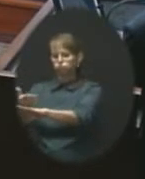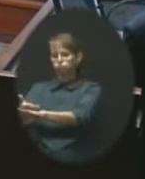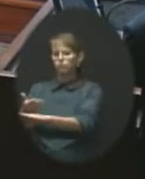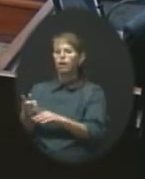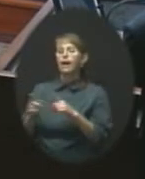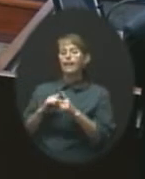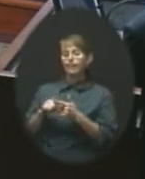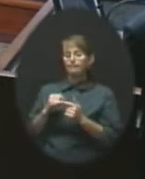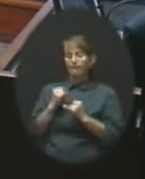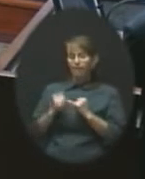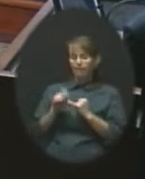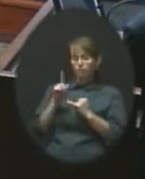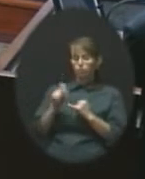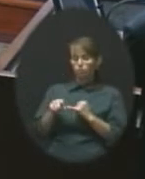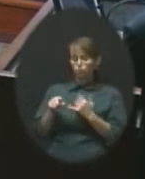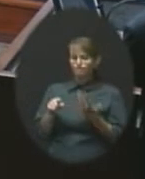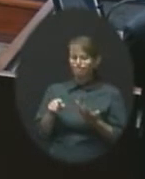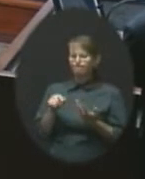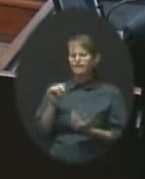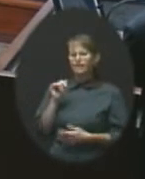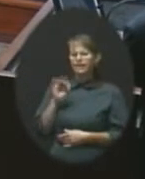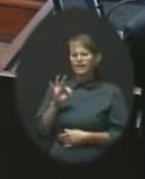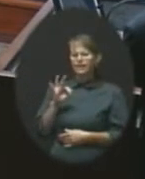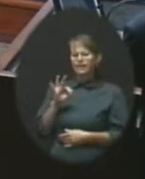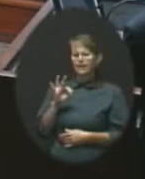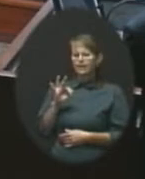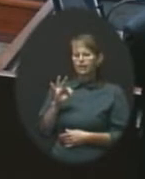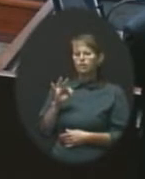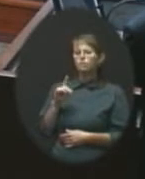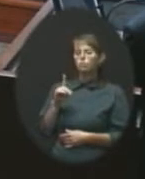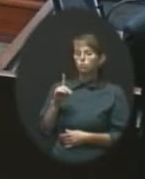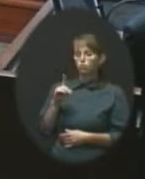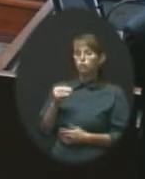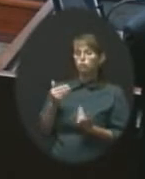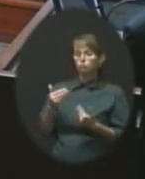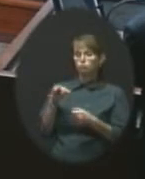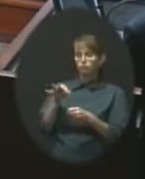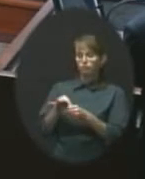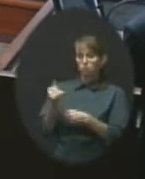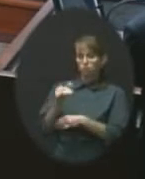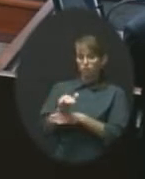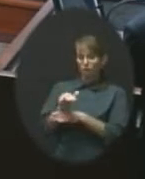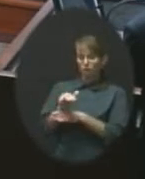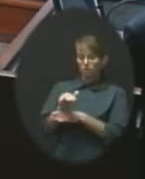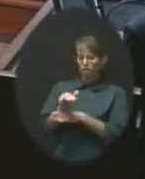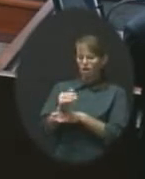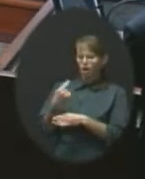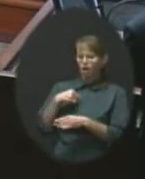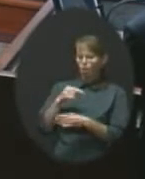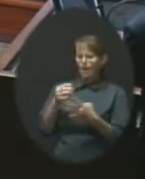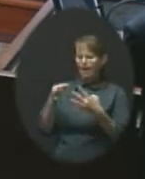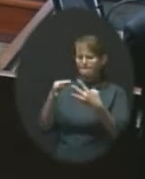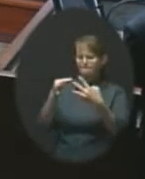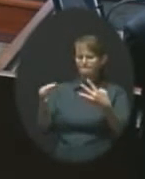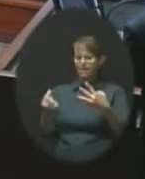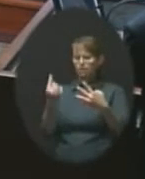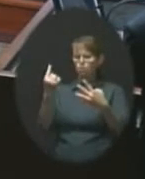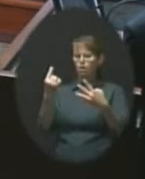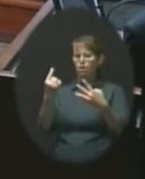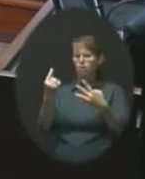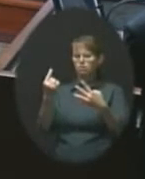know, if we were to, or if we do bring this to a vote tonight, are we picking one of these individual options?